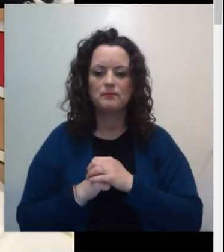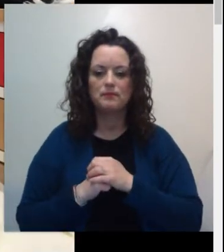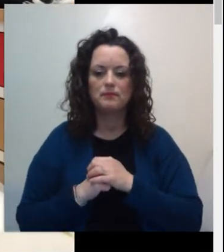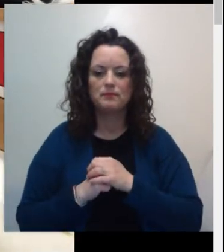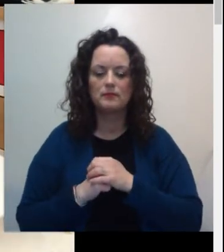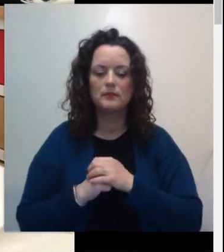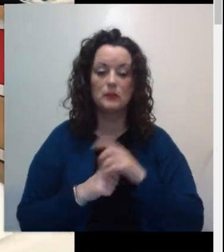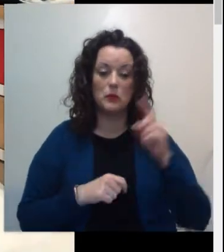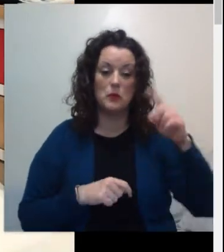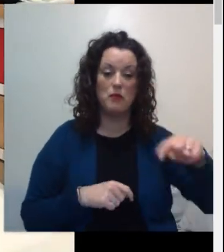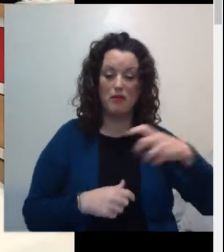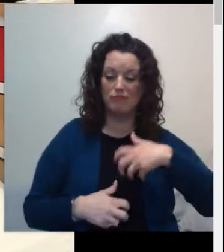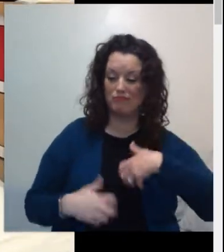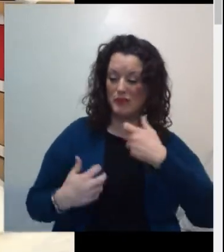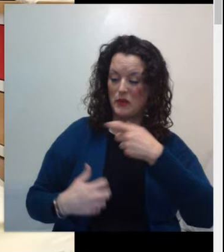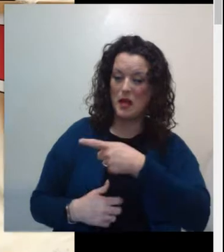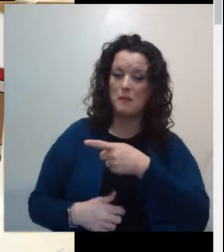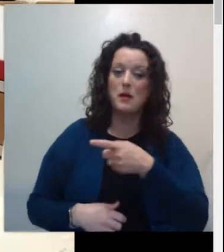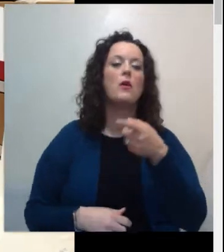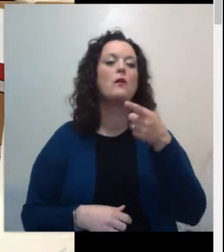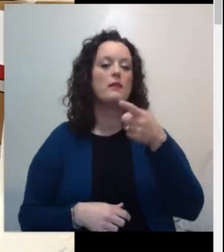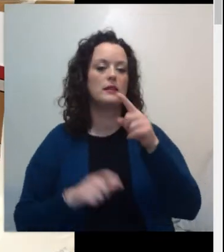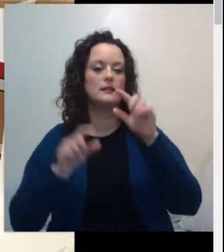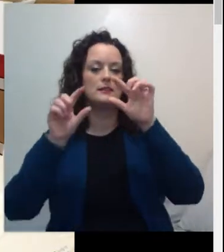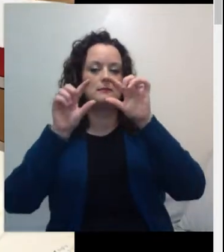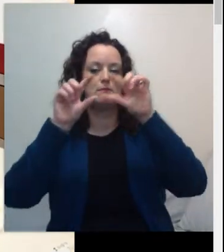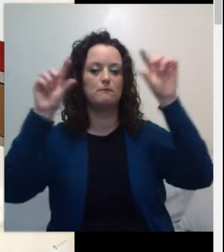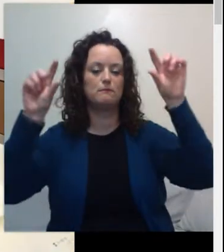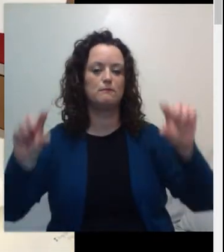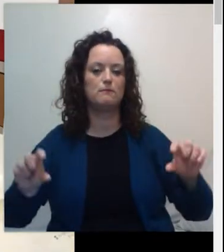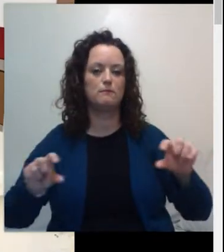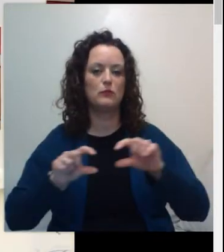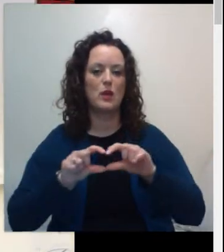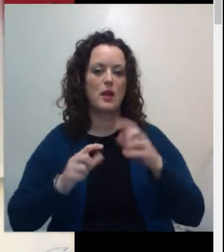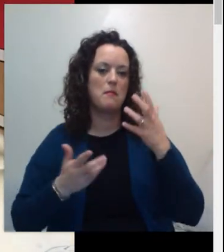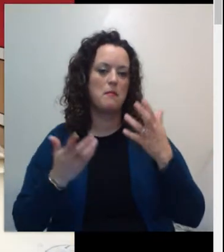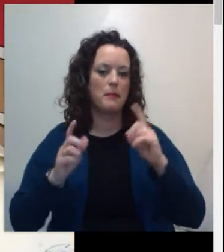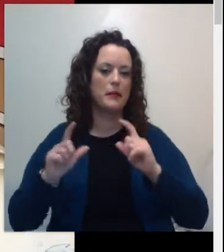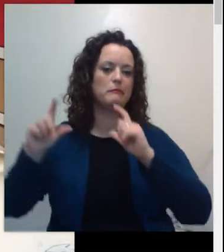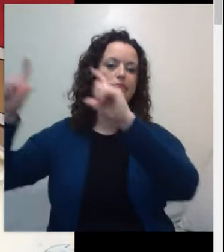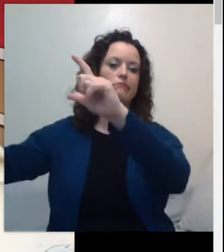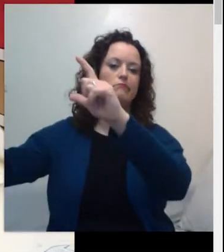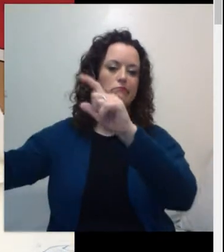They get angry at him. This again is in a frame. I'm just going to show something.